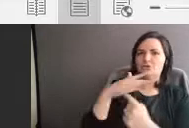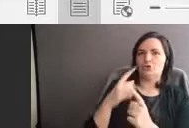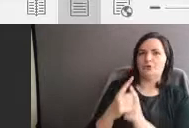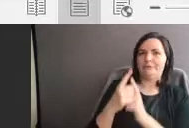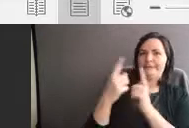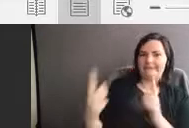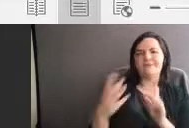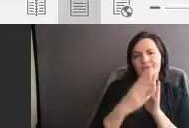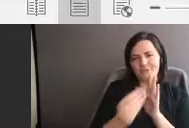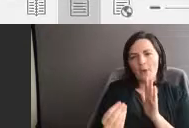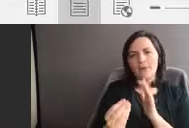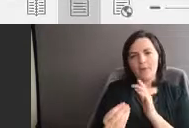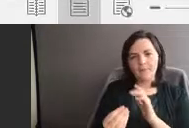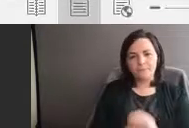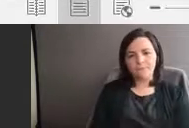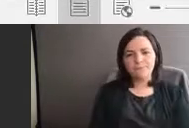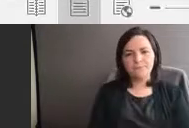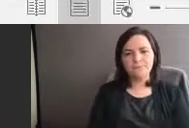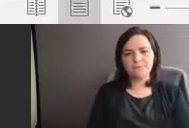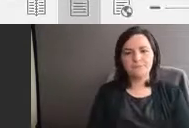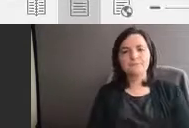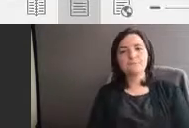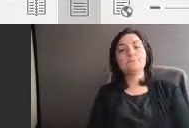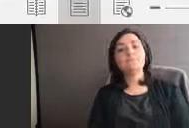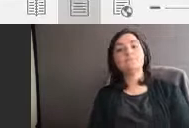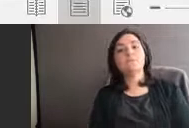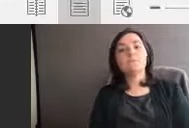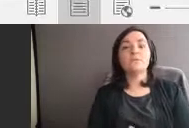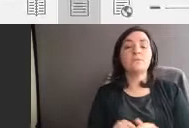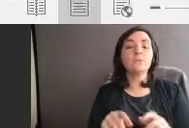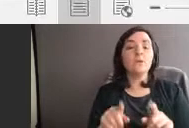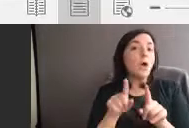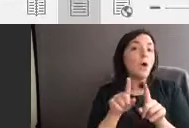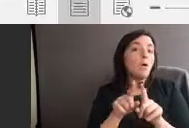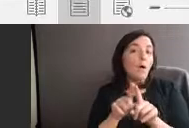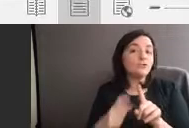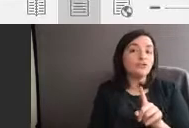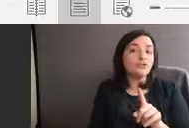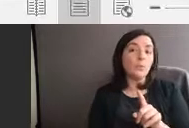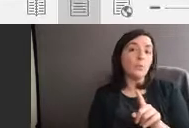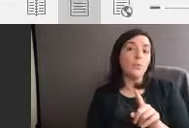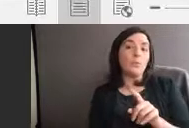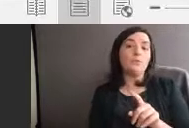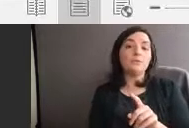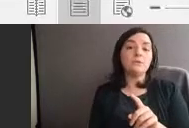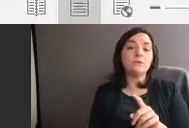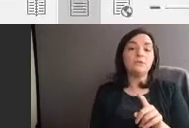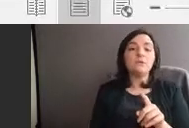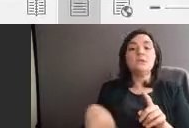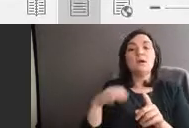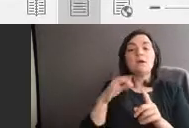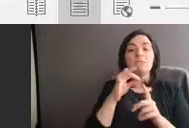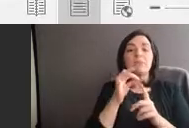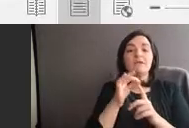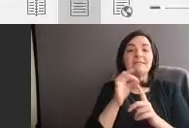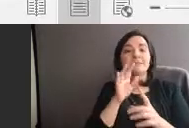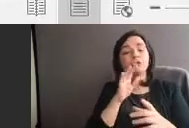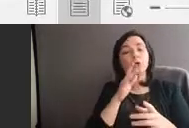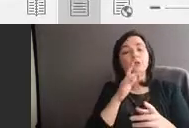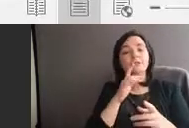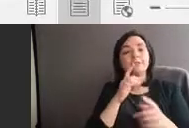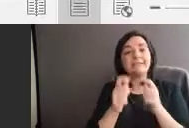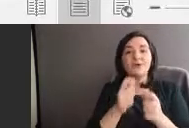boundaries. You could, of course, interview participants through using something like Teams.